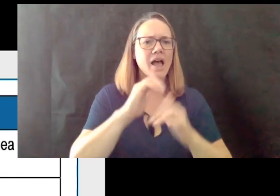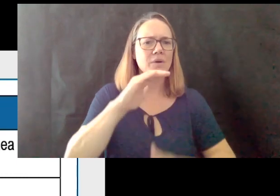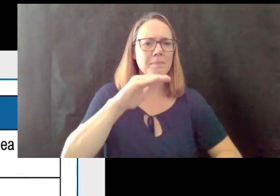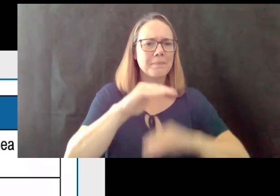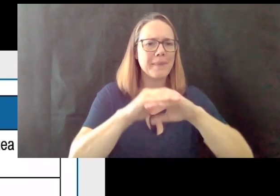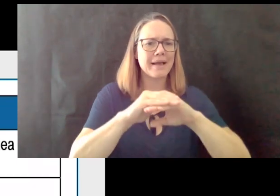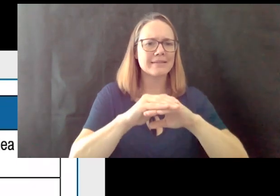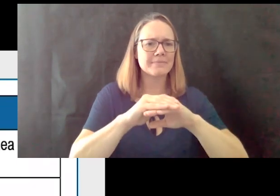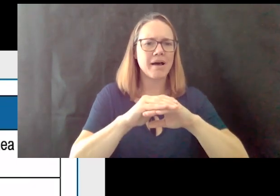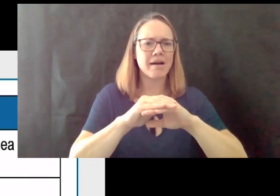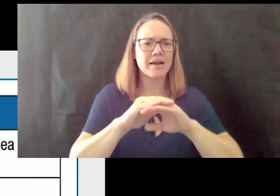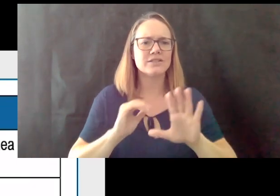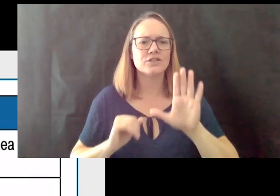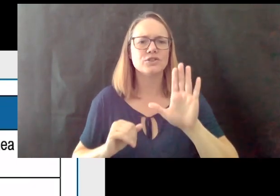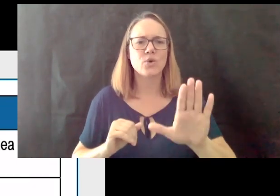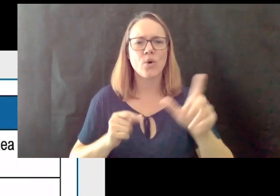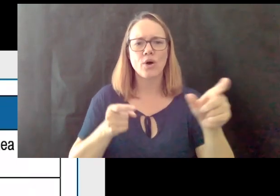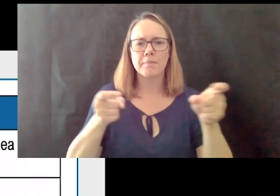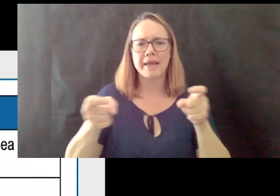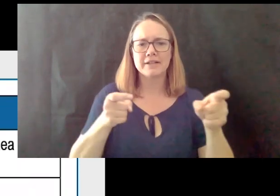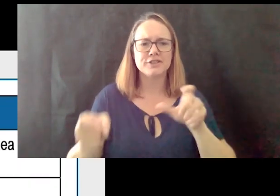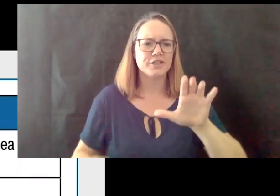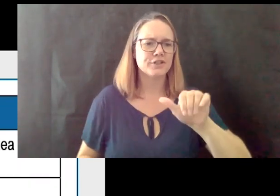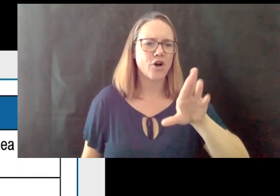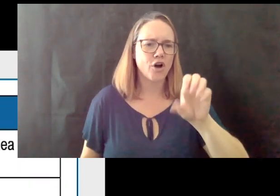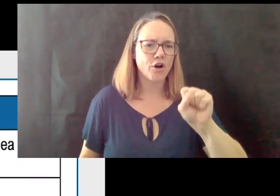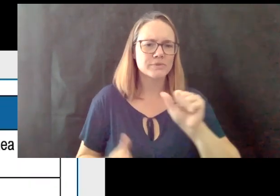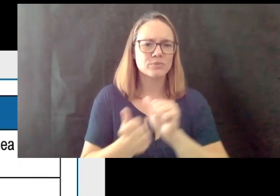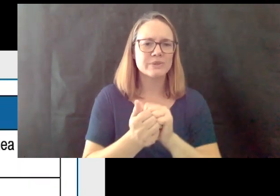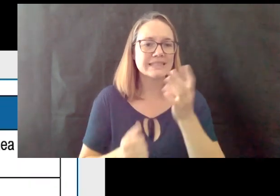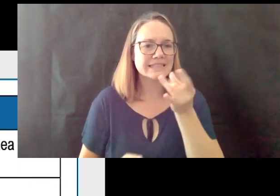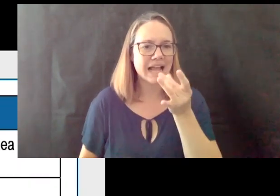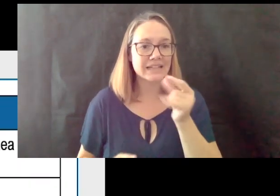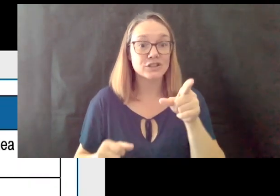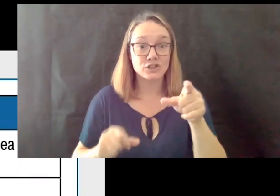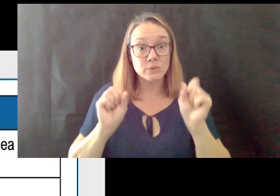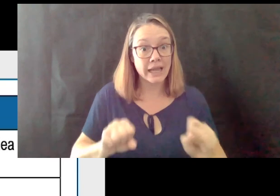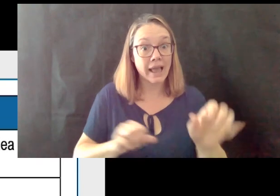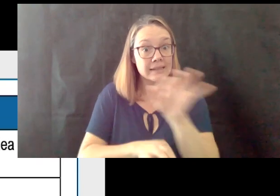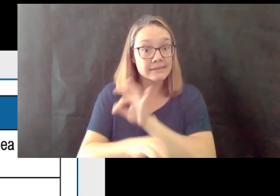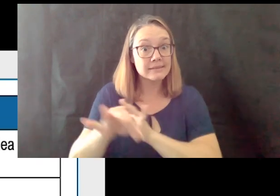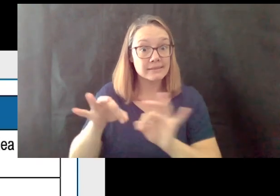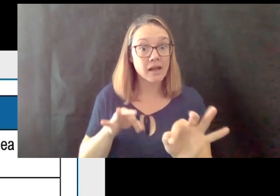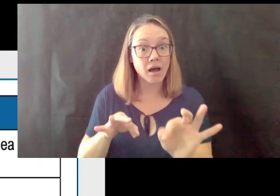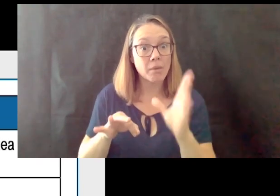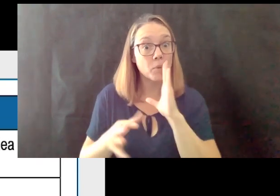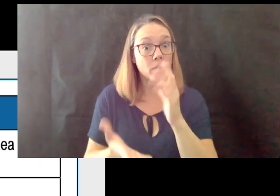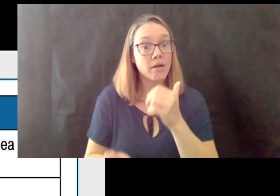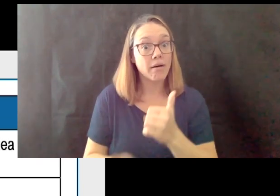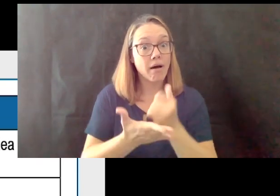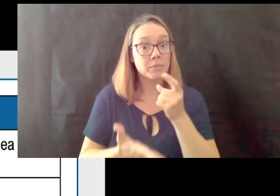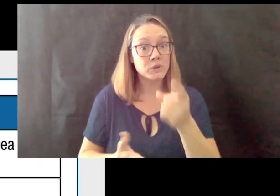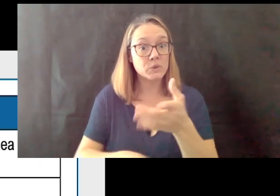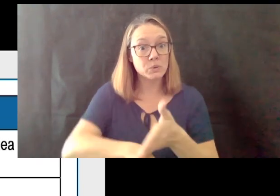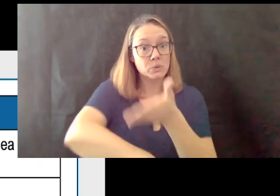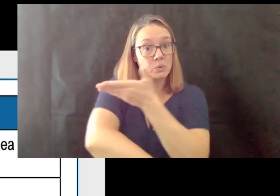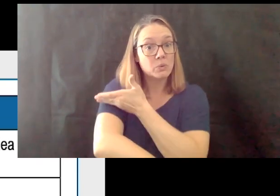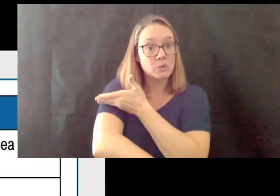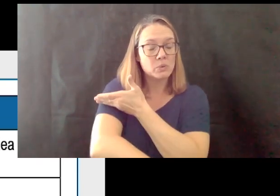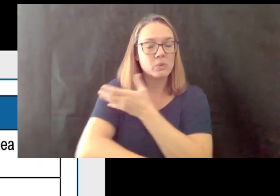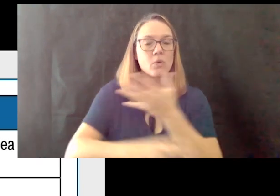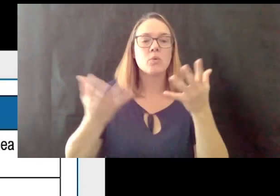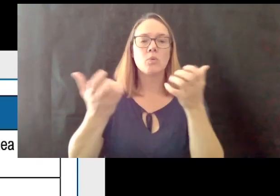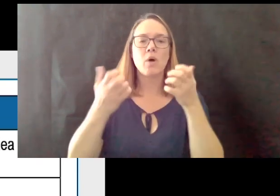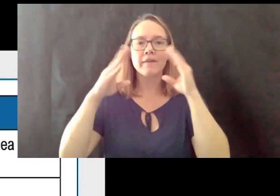as maximizing your ability to manage your carbs within snacks, substitutions can be really, really helpful.